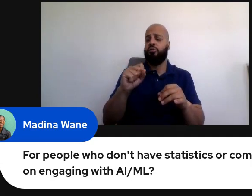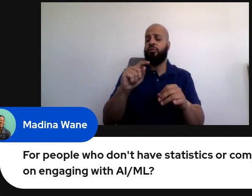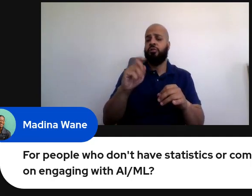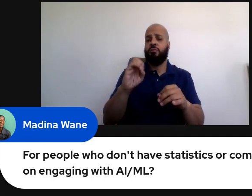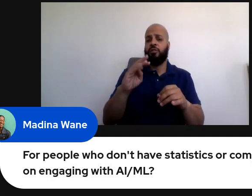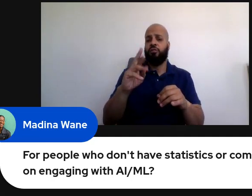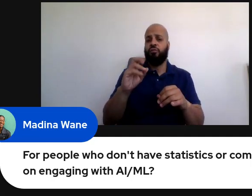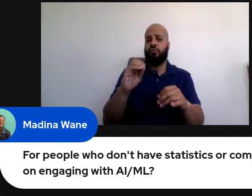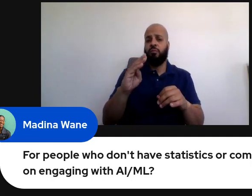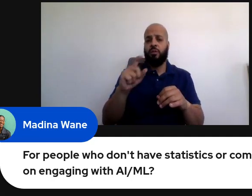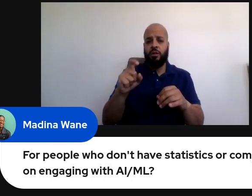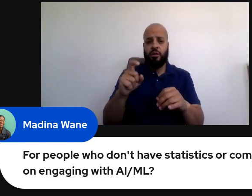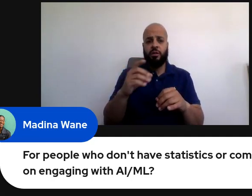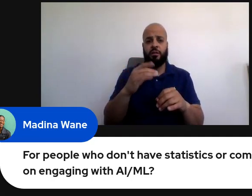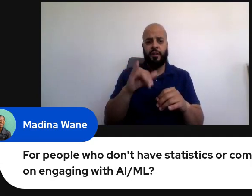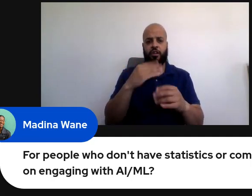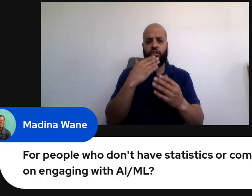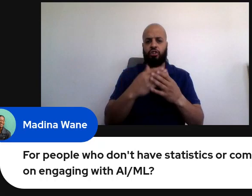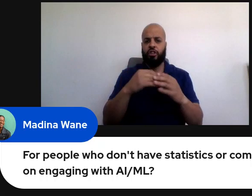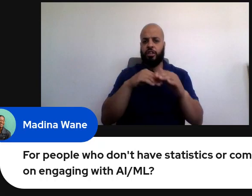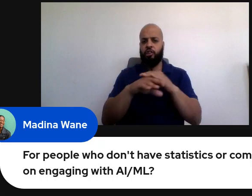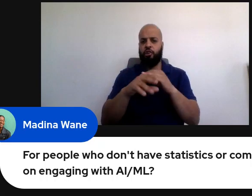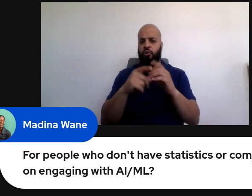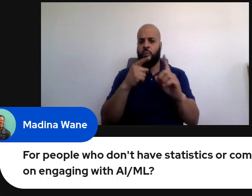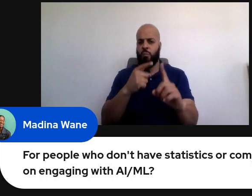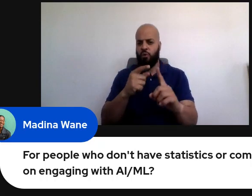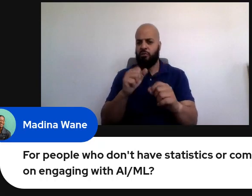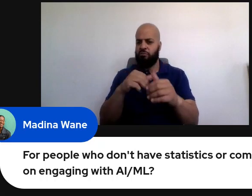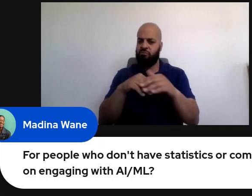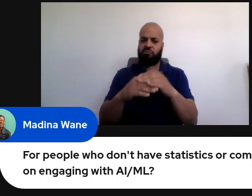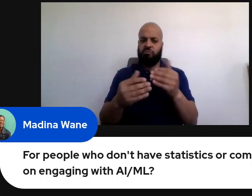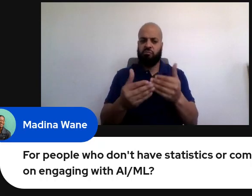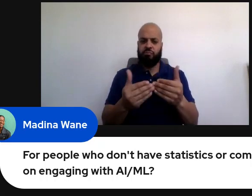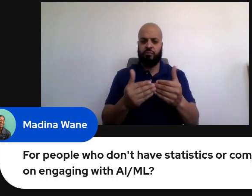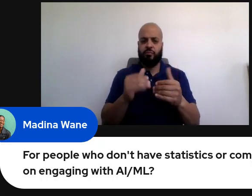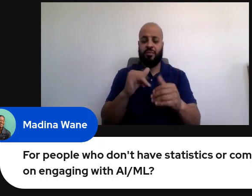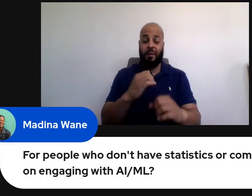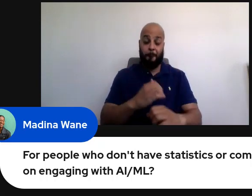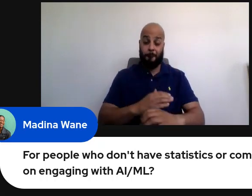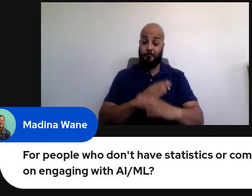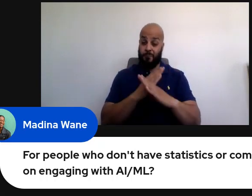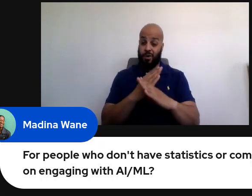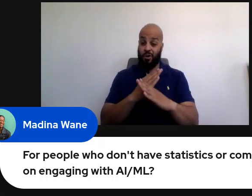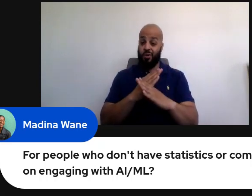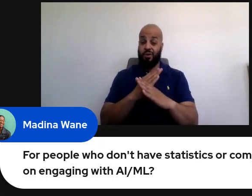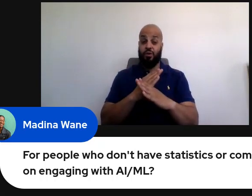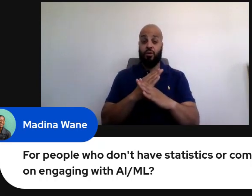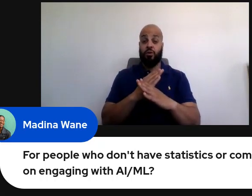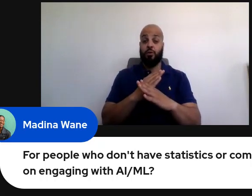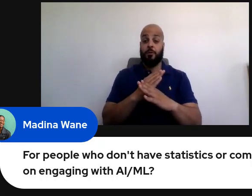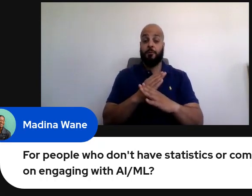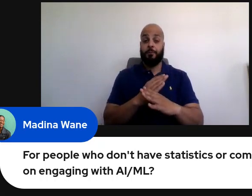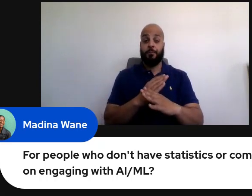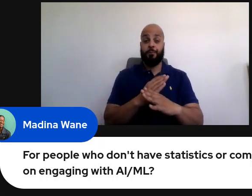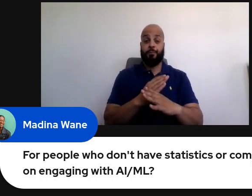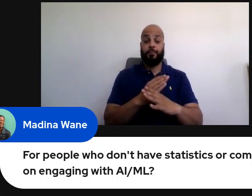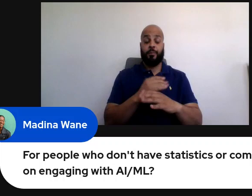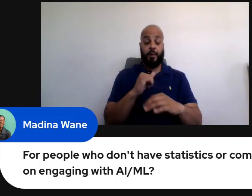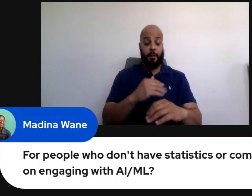really good entry point as well. And the barrier to